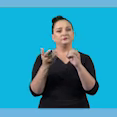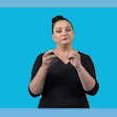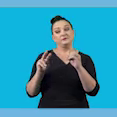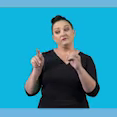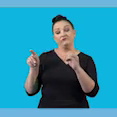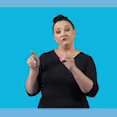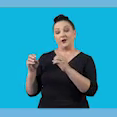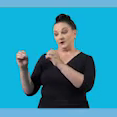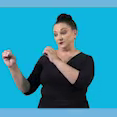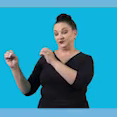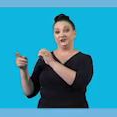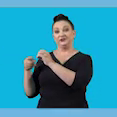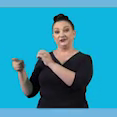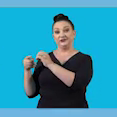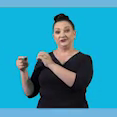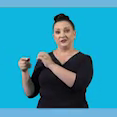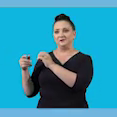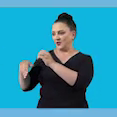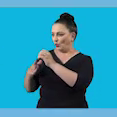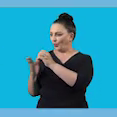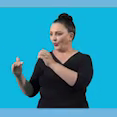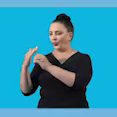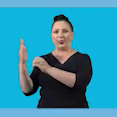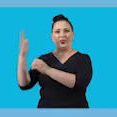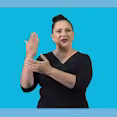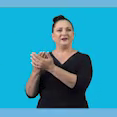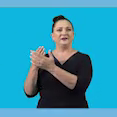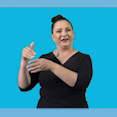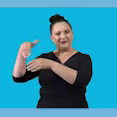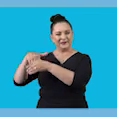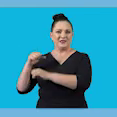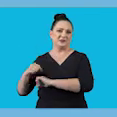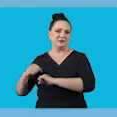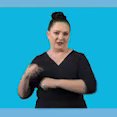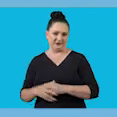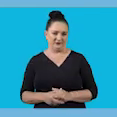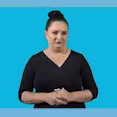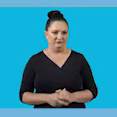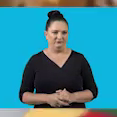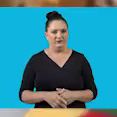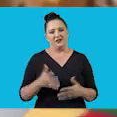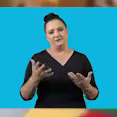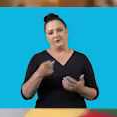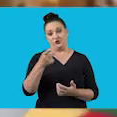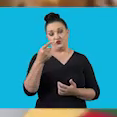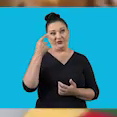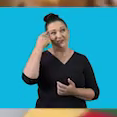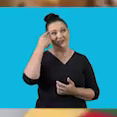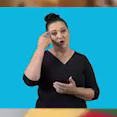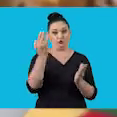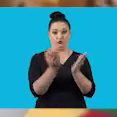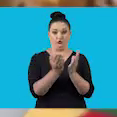of another substance can move into those spaces easier. So let's think of an example whereby now you're at school in an